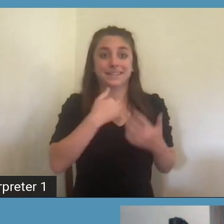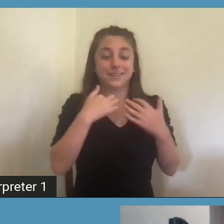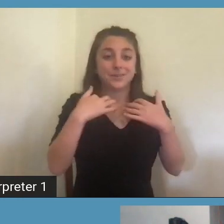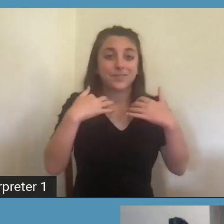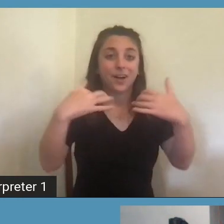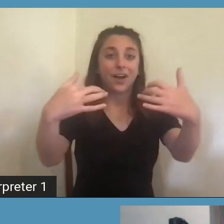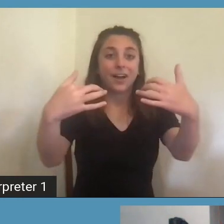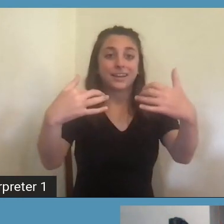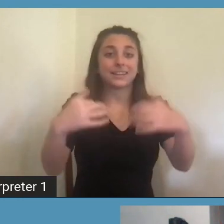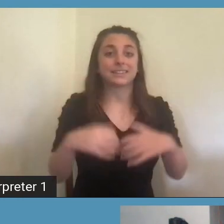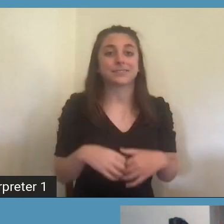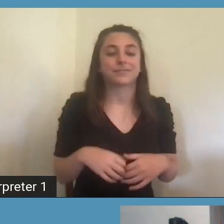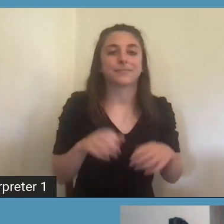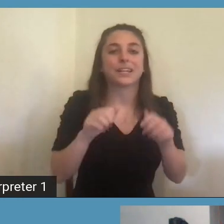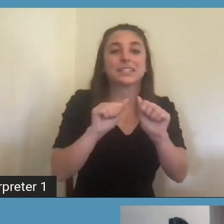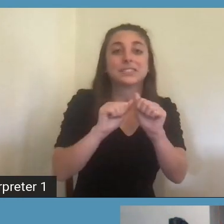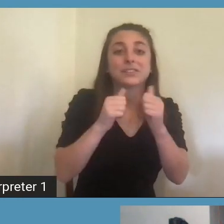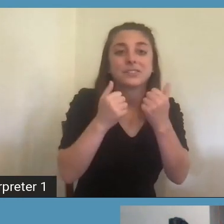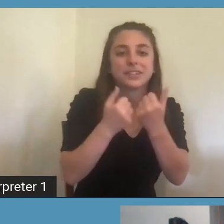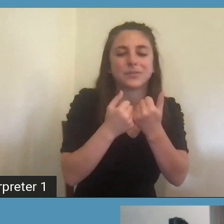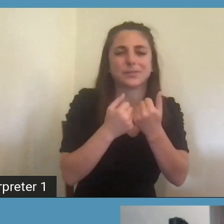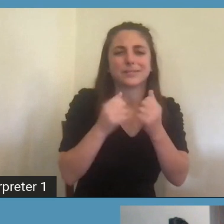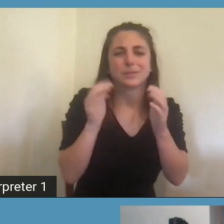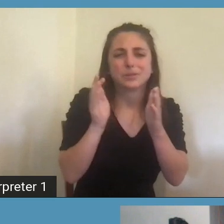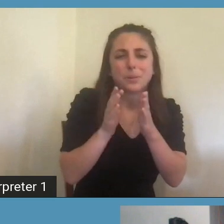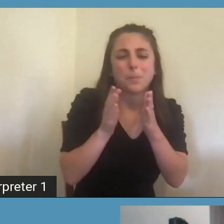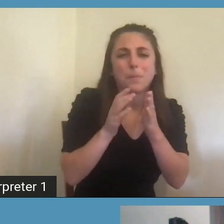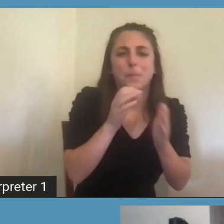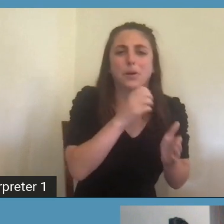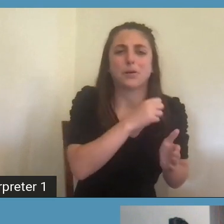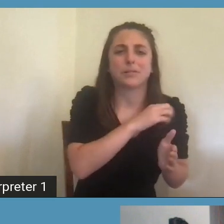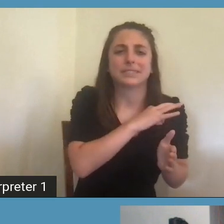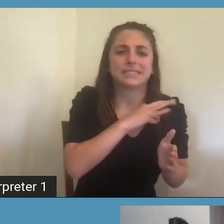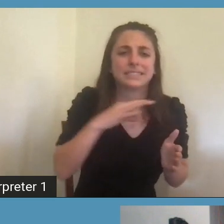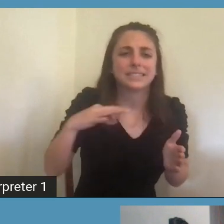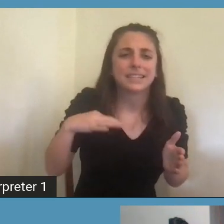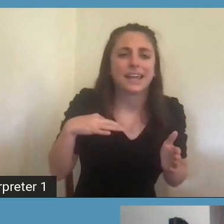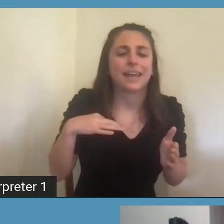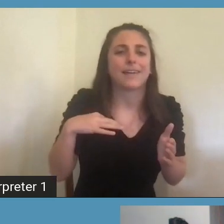runs an association with a very small staff and budget.